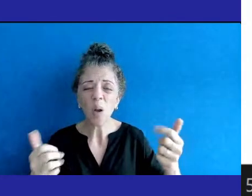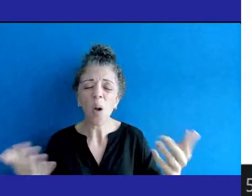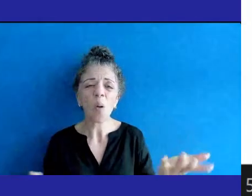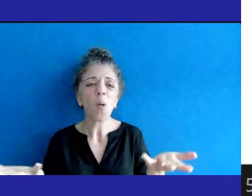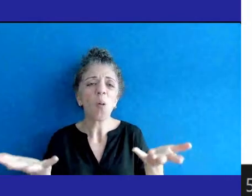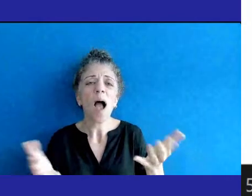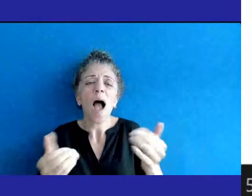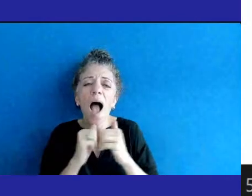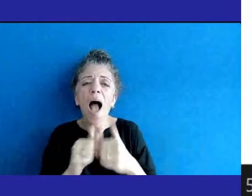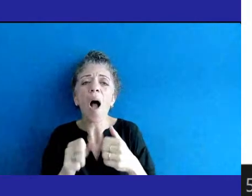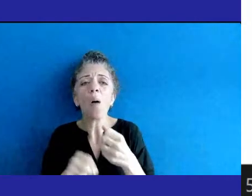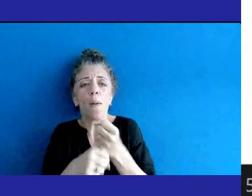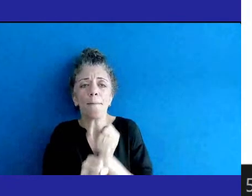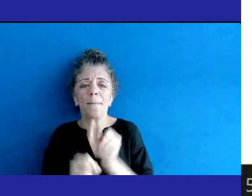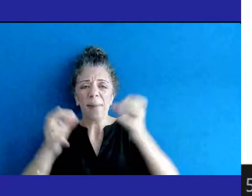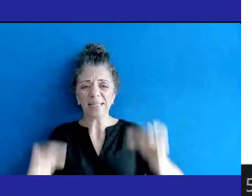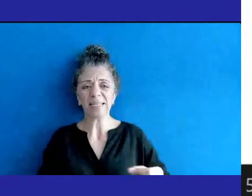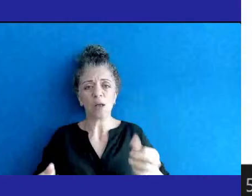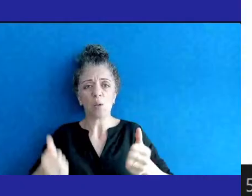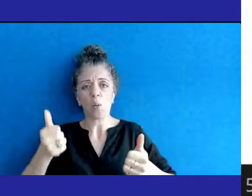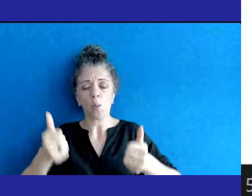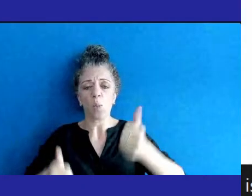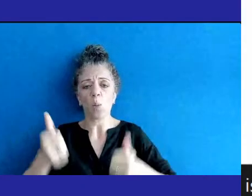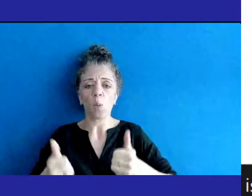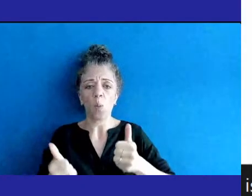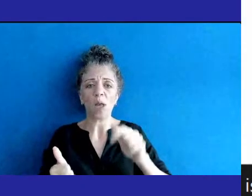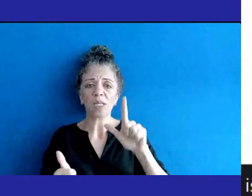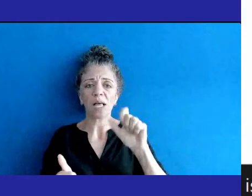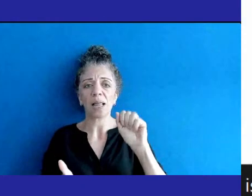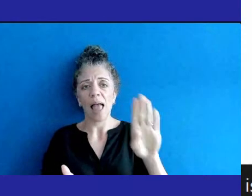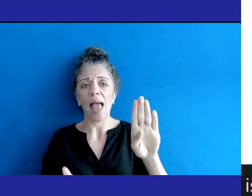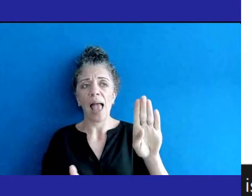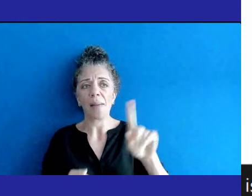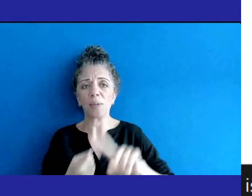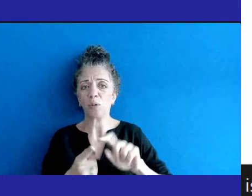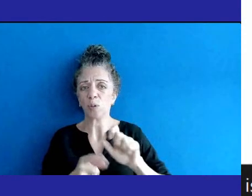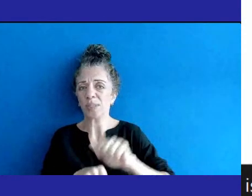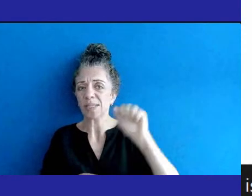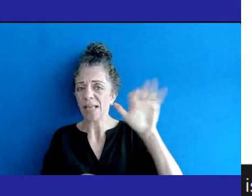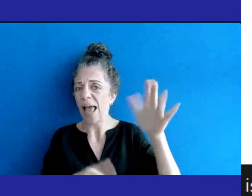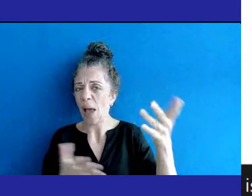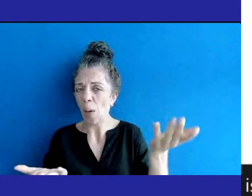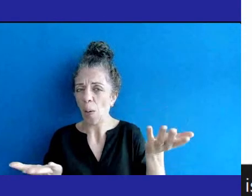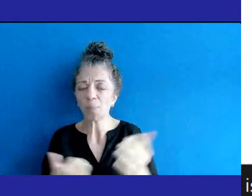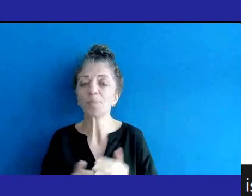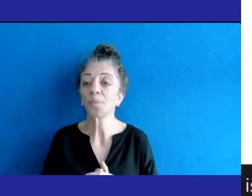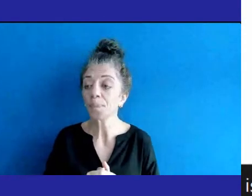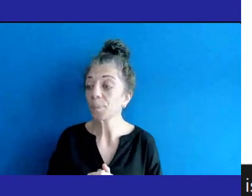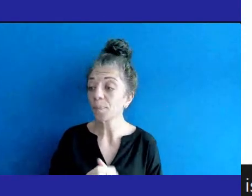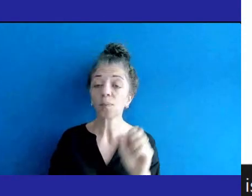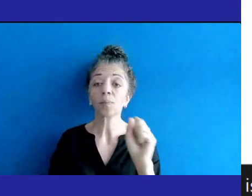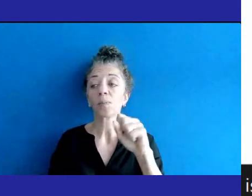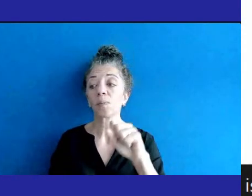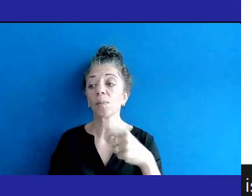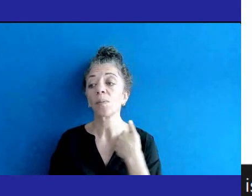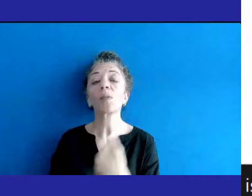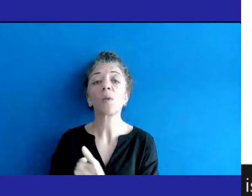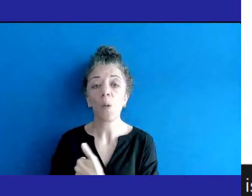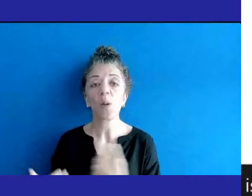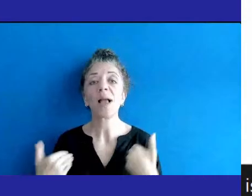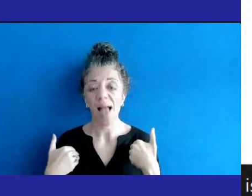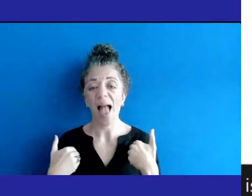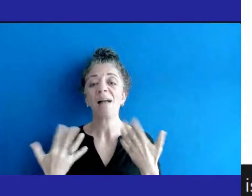to which of the labs to send to? Right. So our pathology labs have been sending out